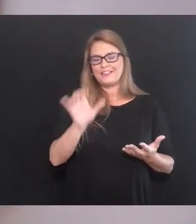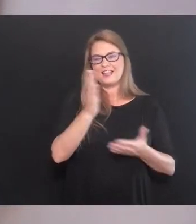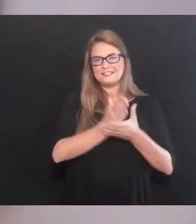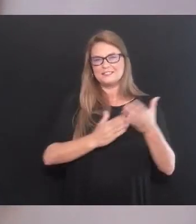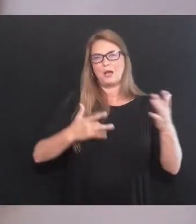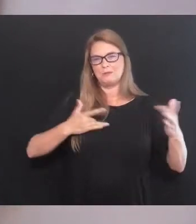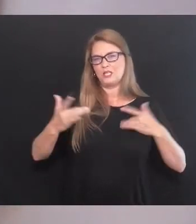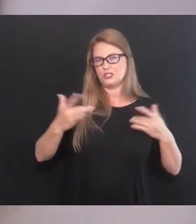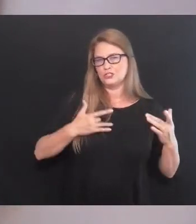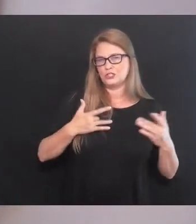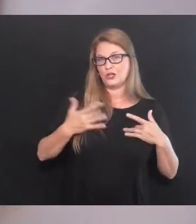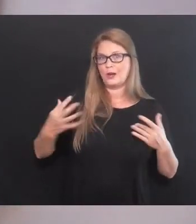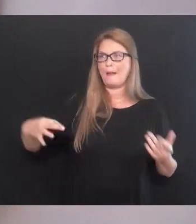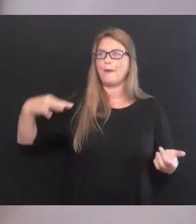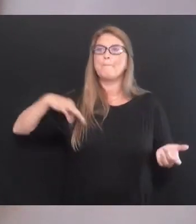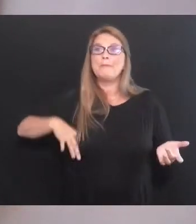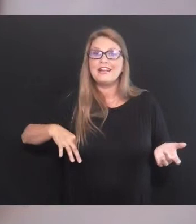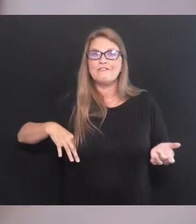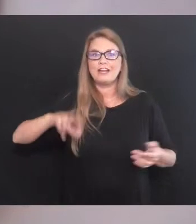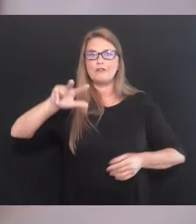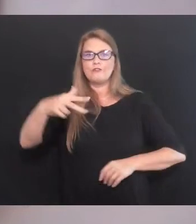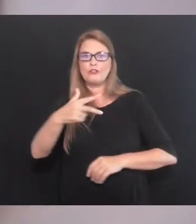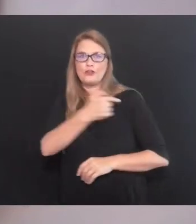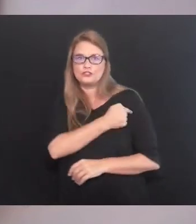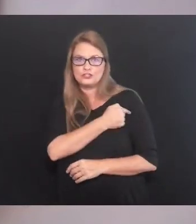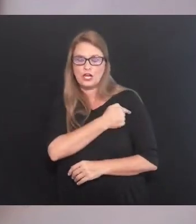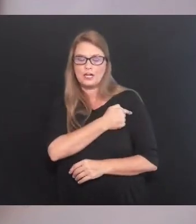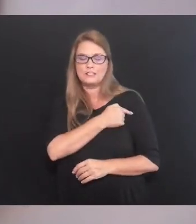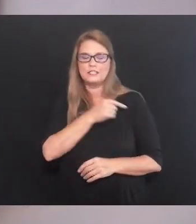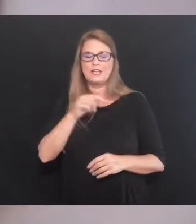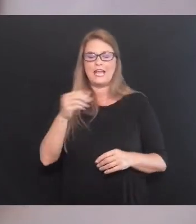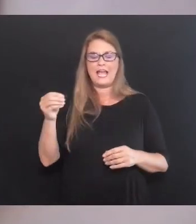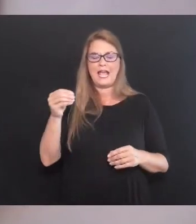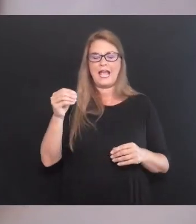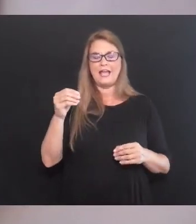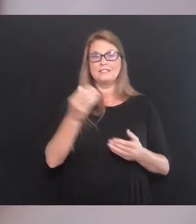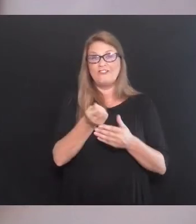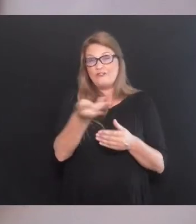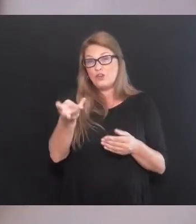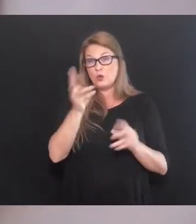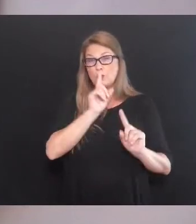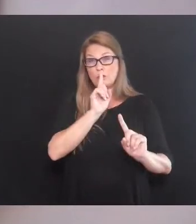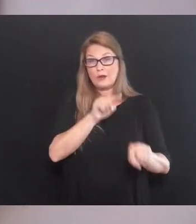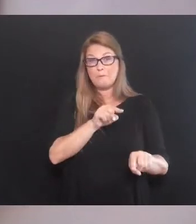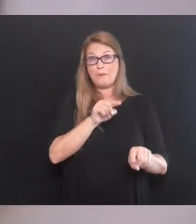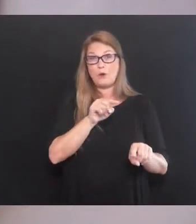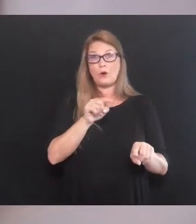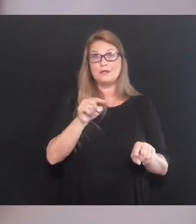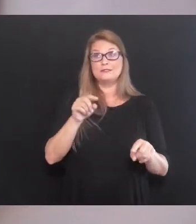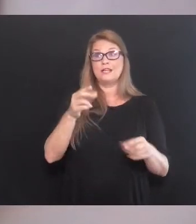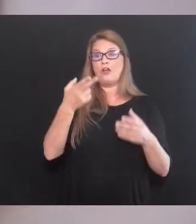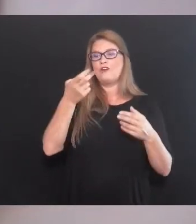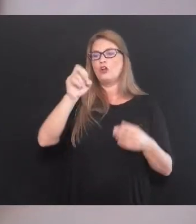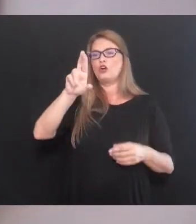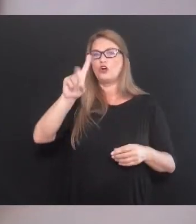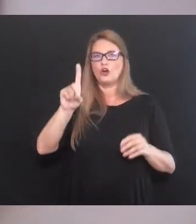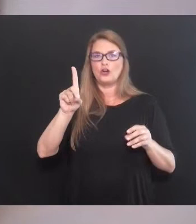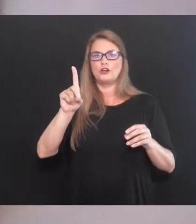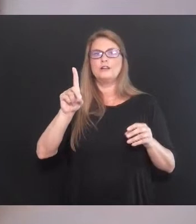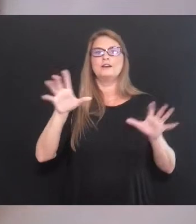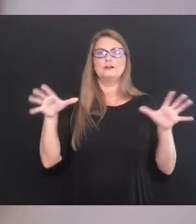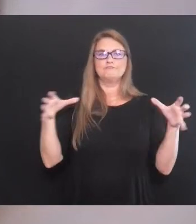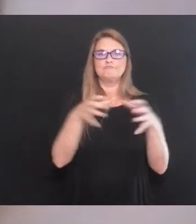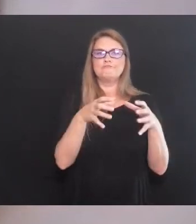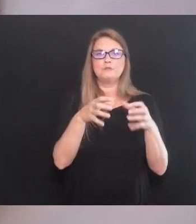about risk-benefit ratios there, because there have been a few reports of, say, heart inflammation in young people, young